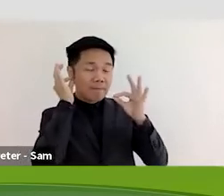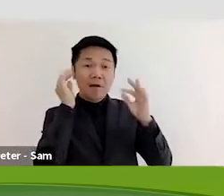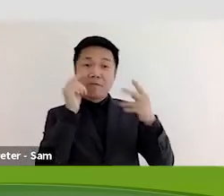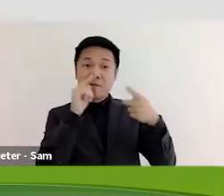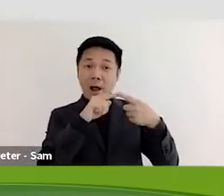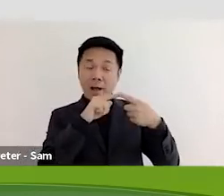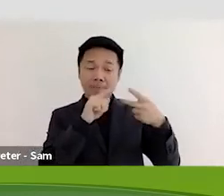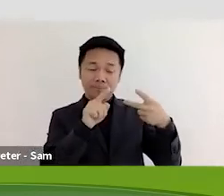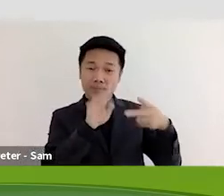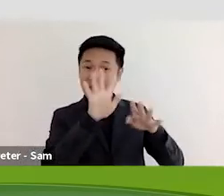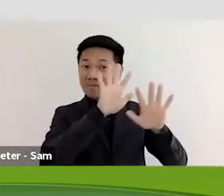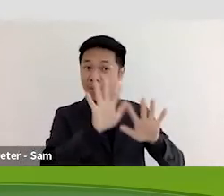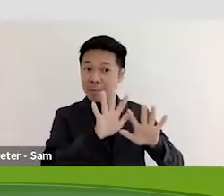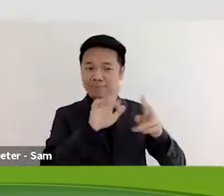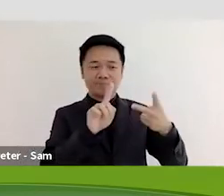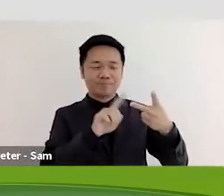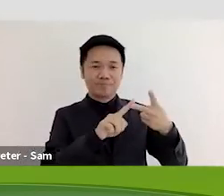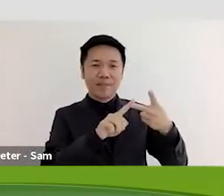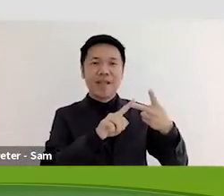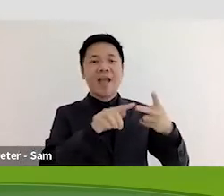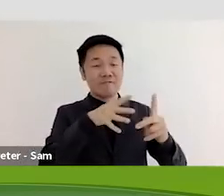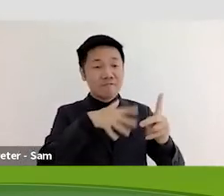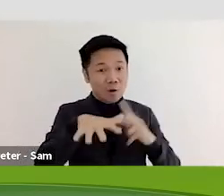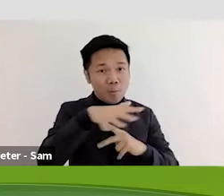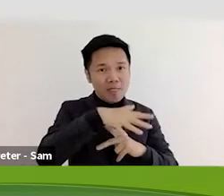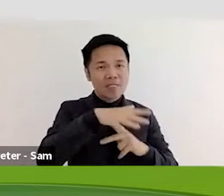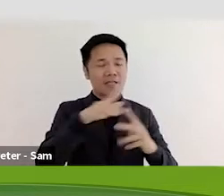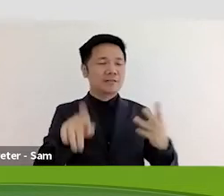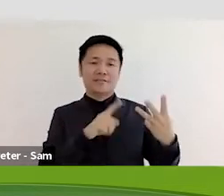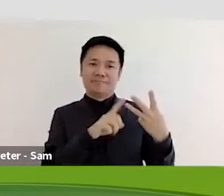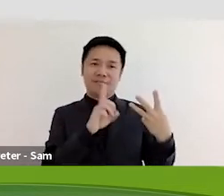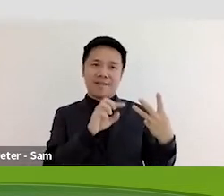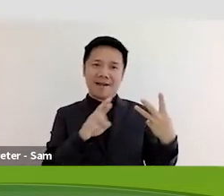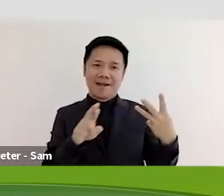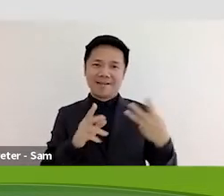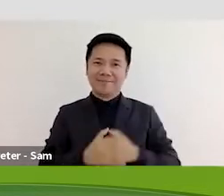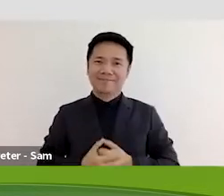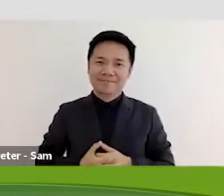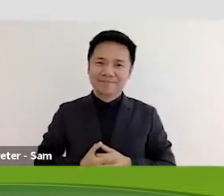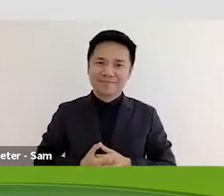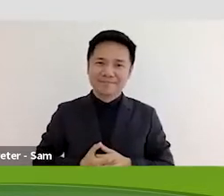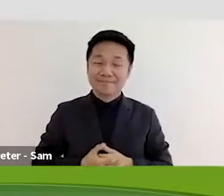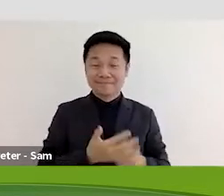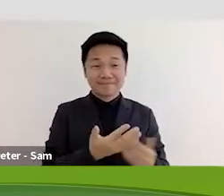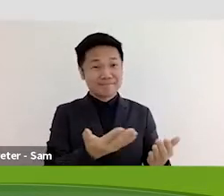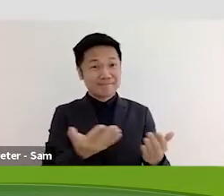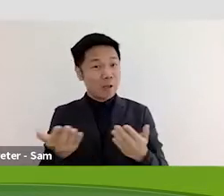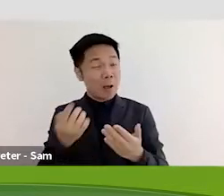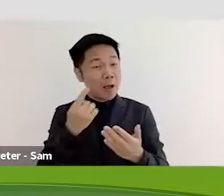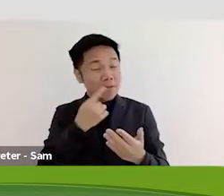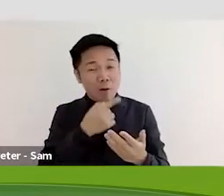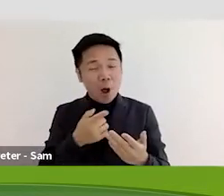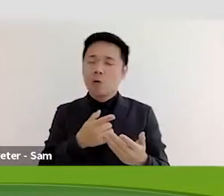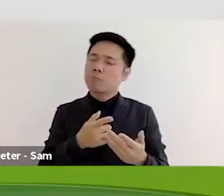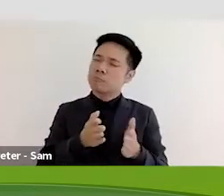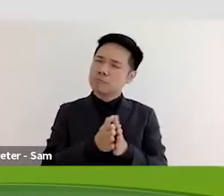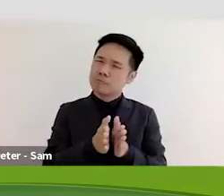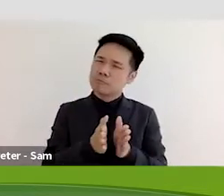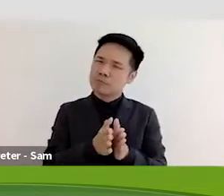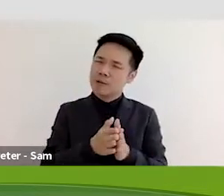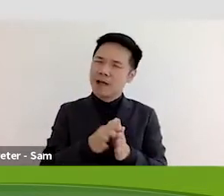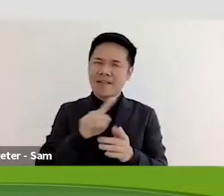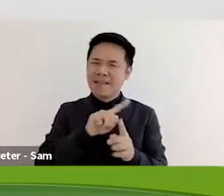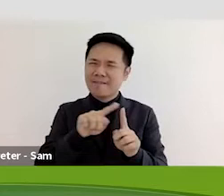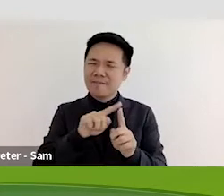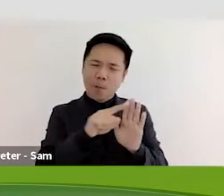and disaster risk reduction. I was particularly heartened to hear of the promising practices and examples of progressive